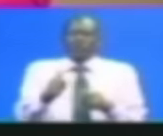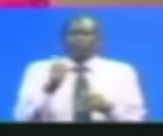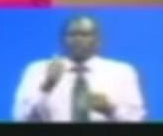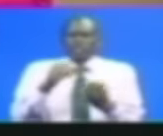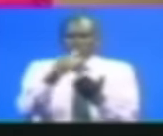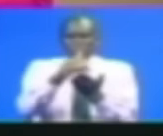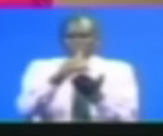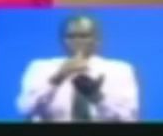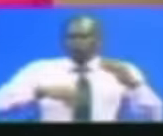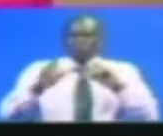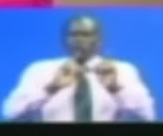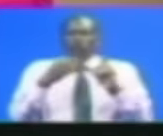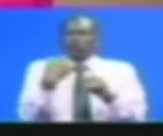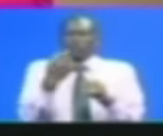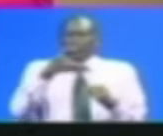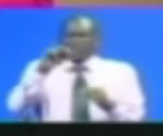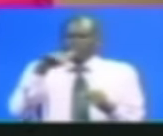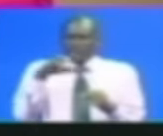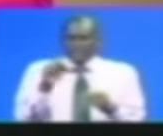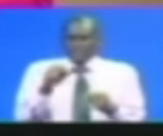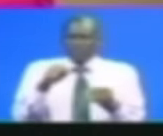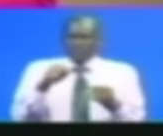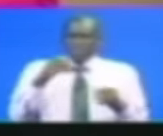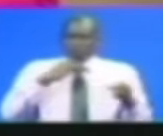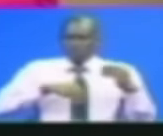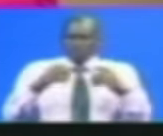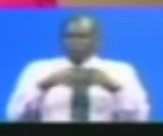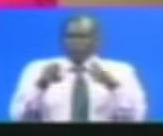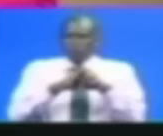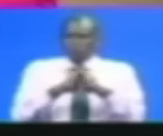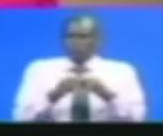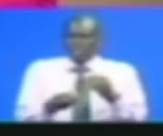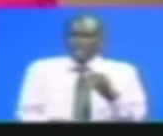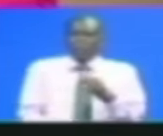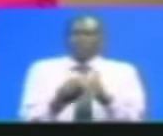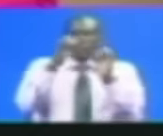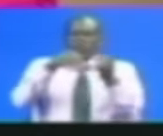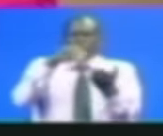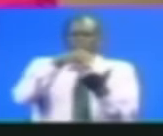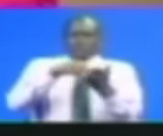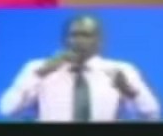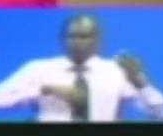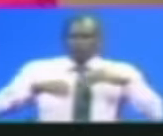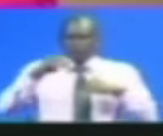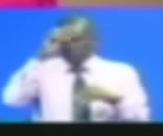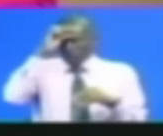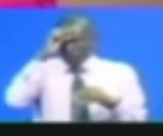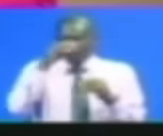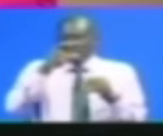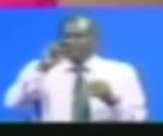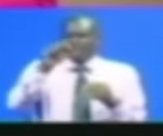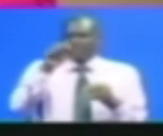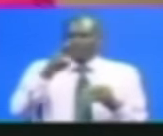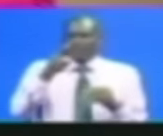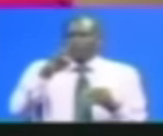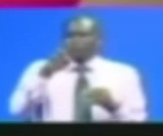of graft, not just in the NYS scandal, but also in emerging new cases of corruption in the government. NTV's Brenda